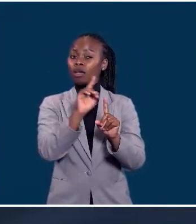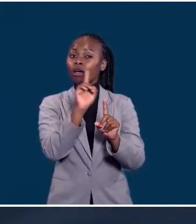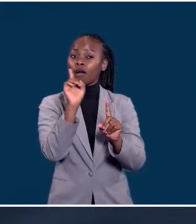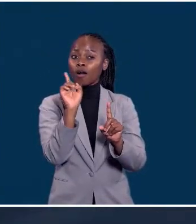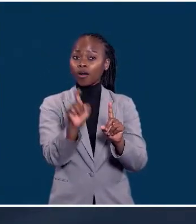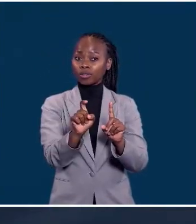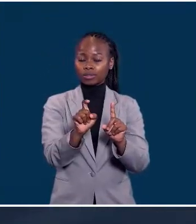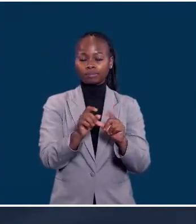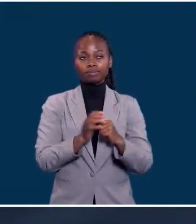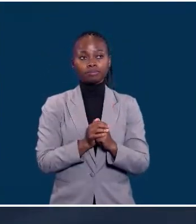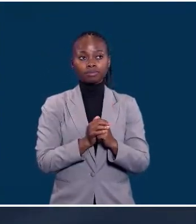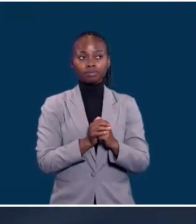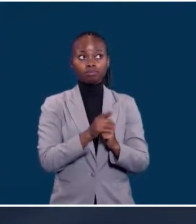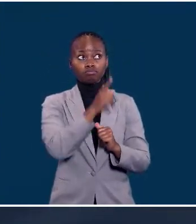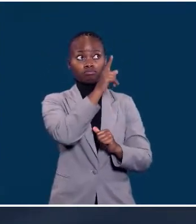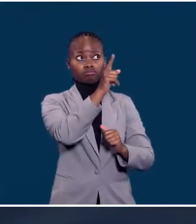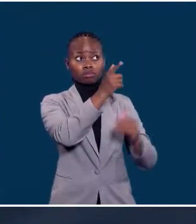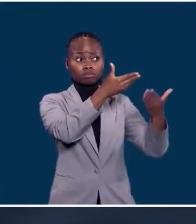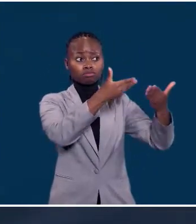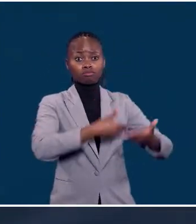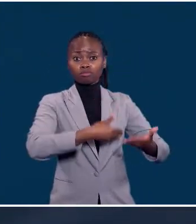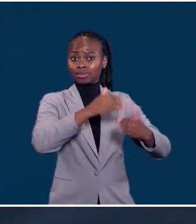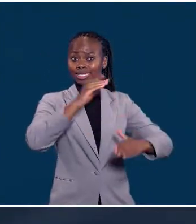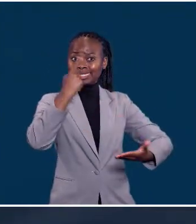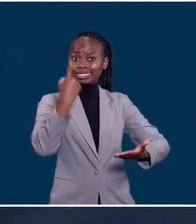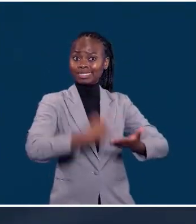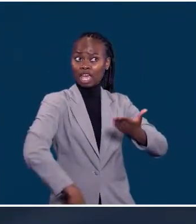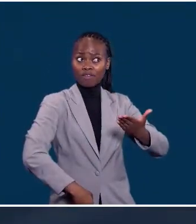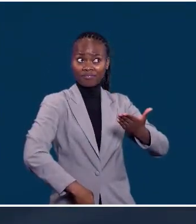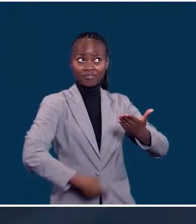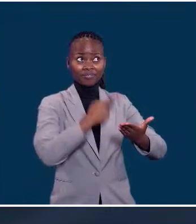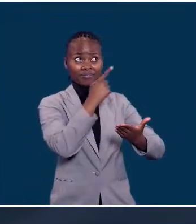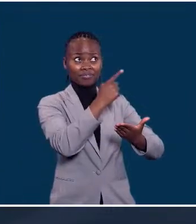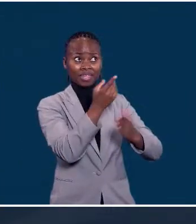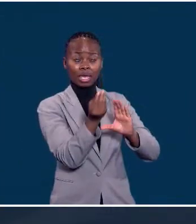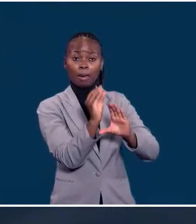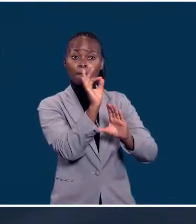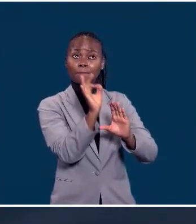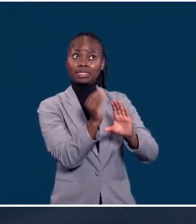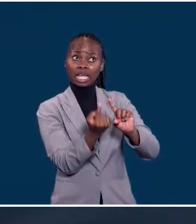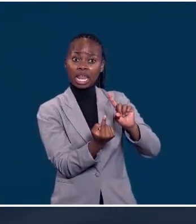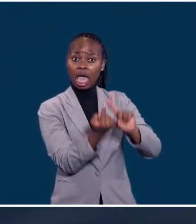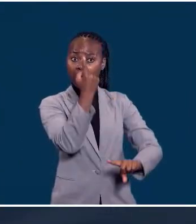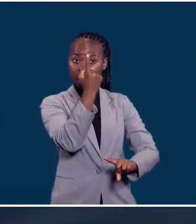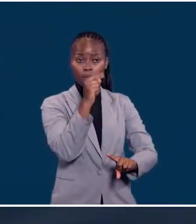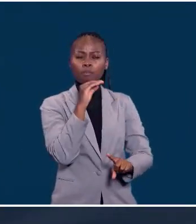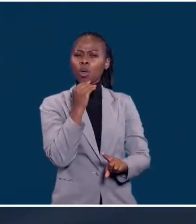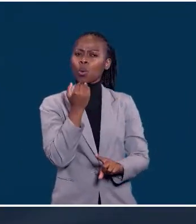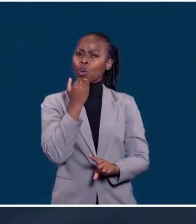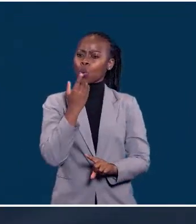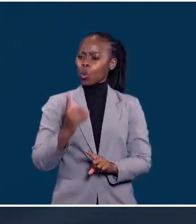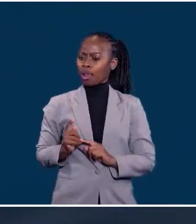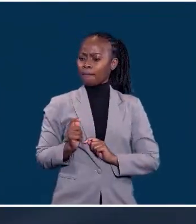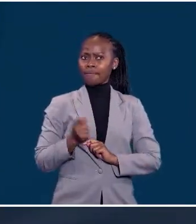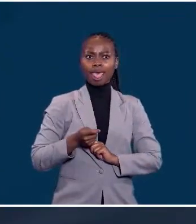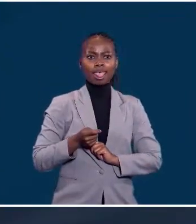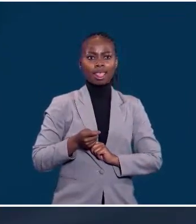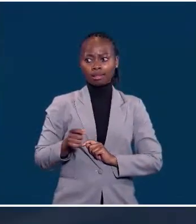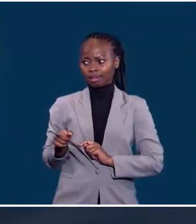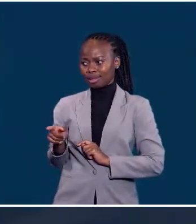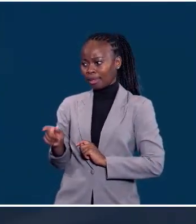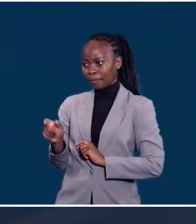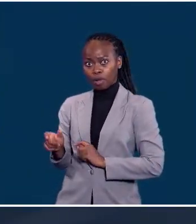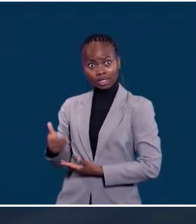when tariffs are imposed, who pays the tariffs? It's not the exporter. It's not the exporter. If